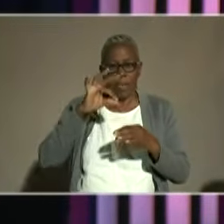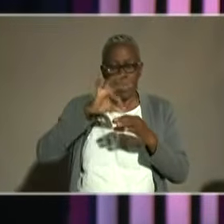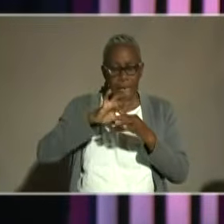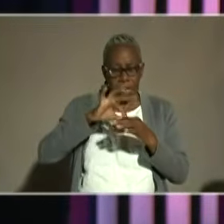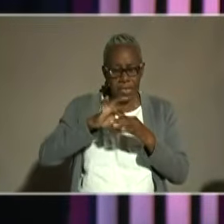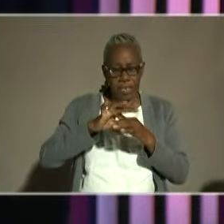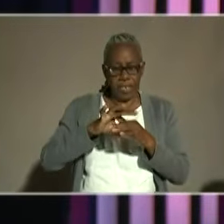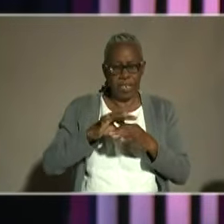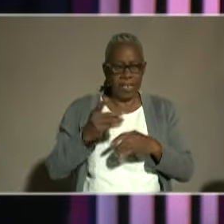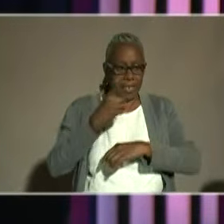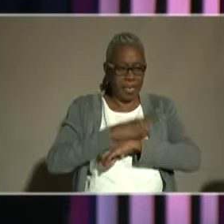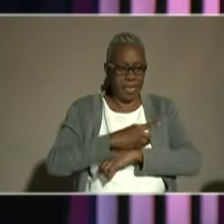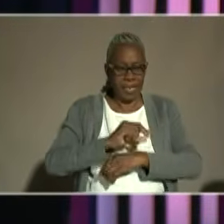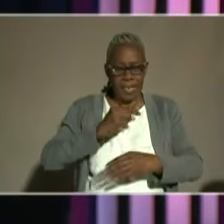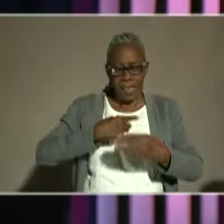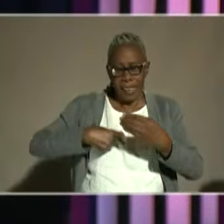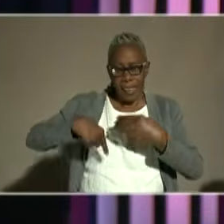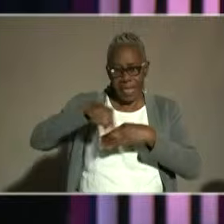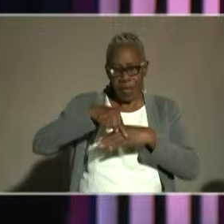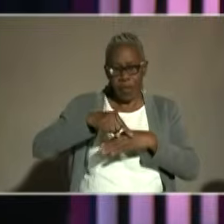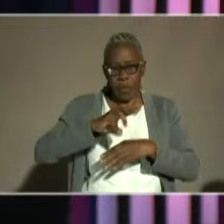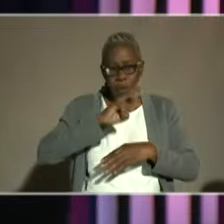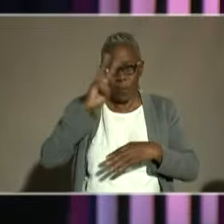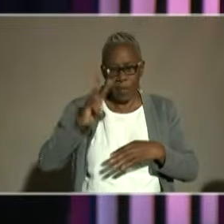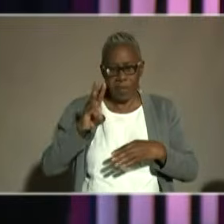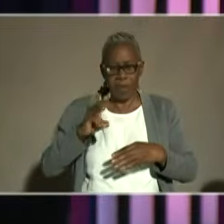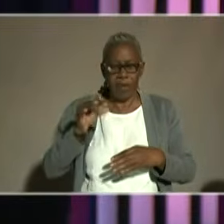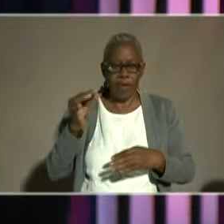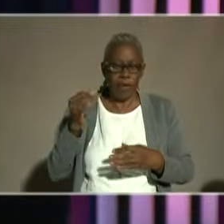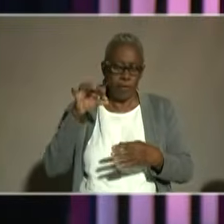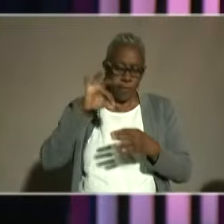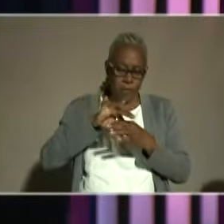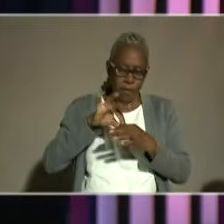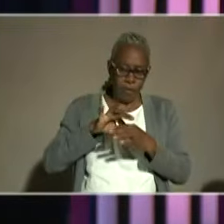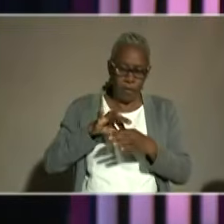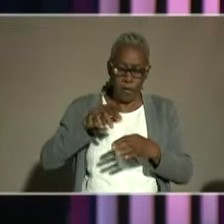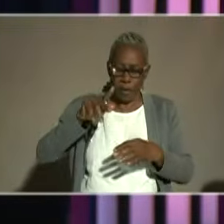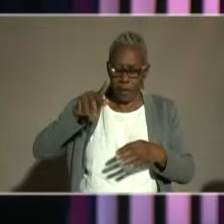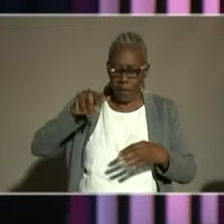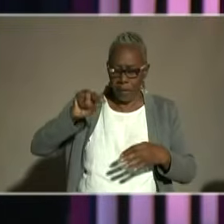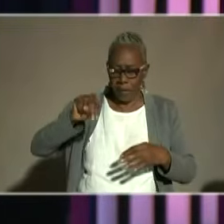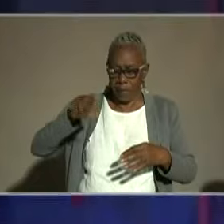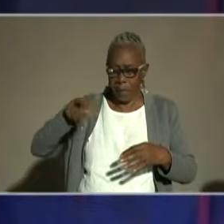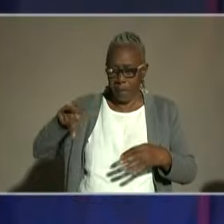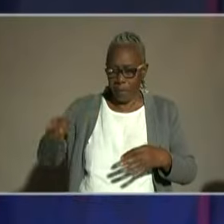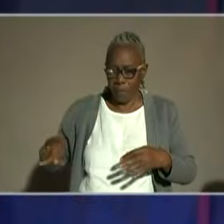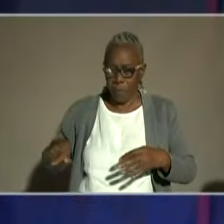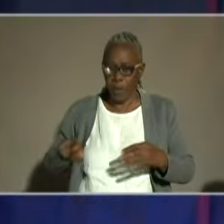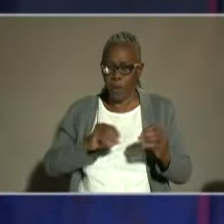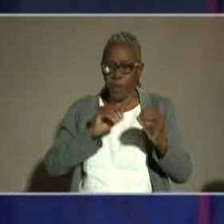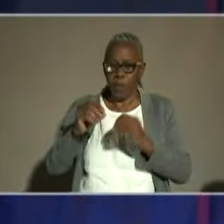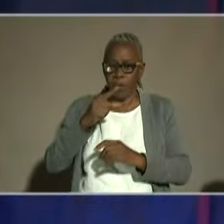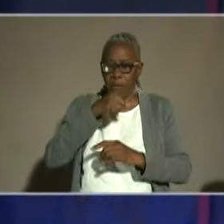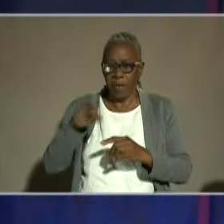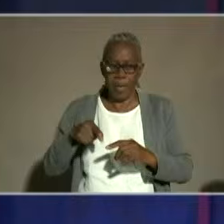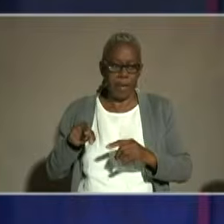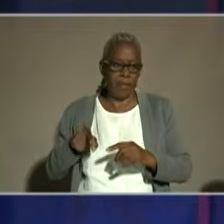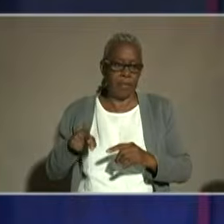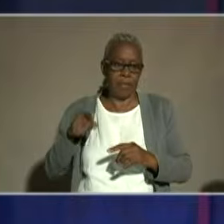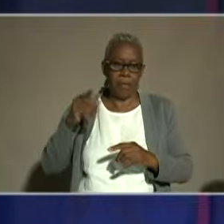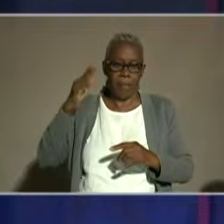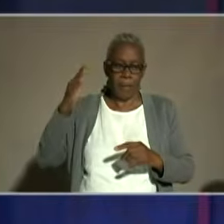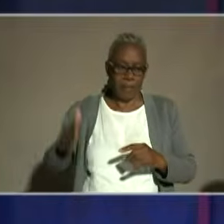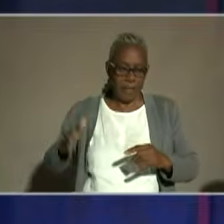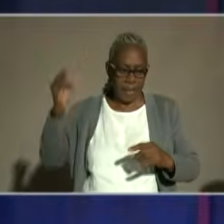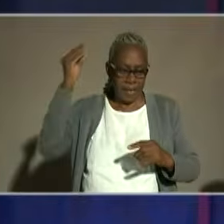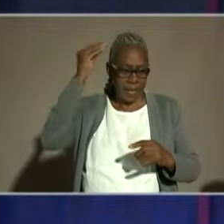People's National Party. Put your ex beside the head. Time come for a better life. We now invite Dr. Andrew Holness